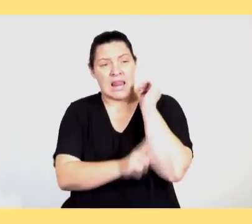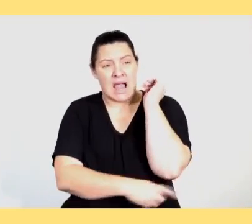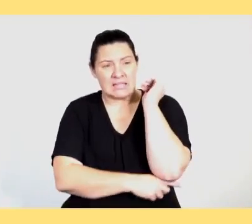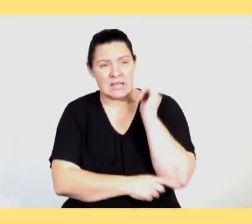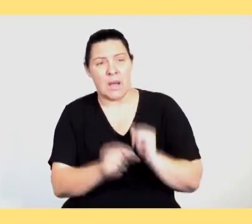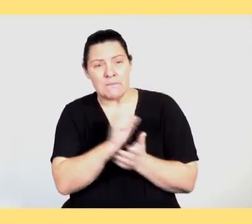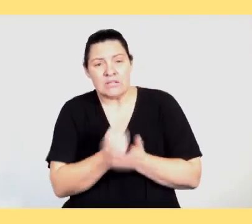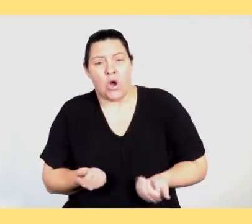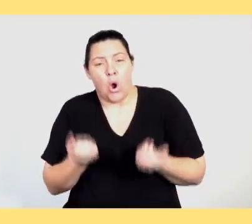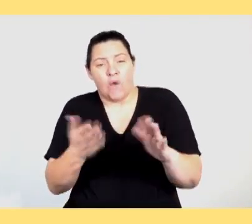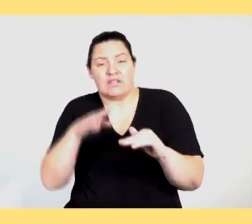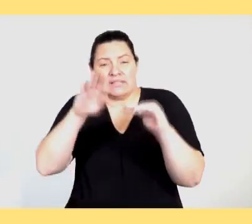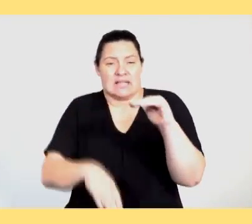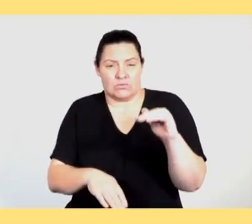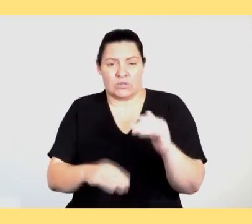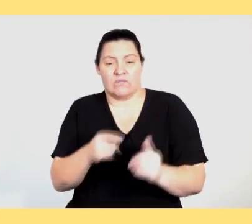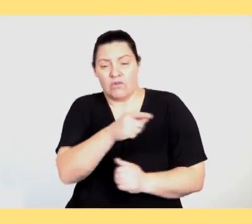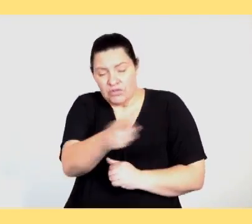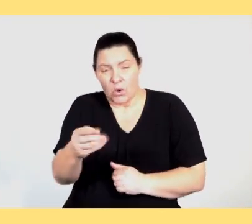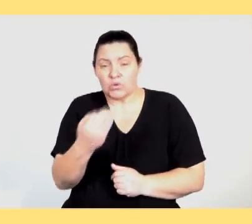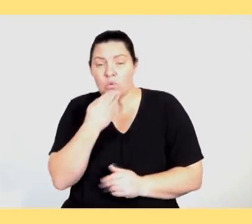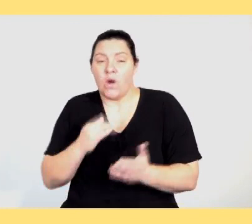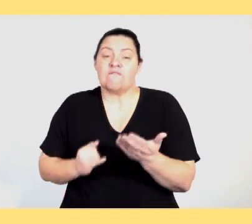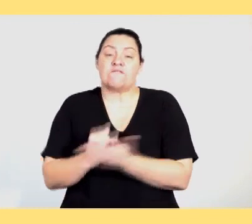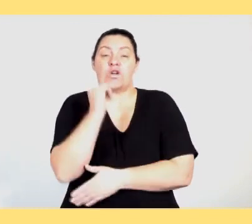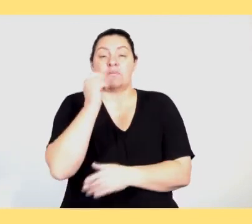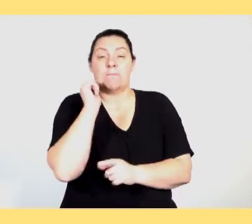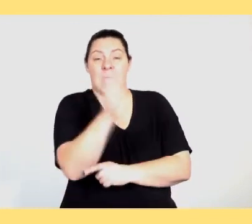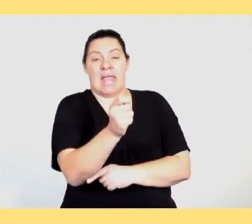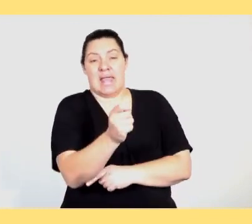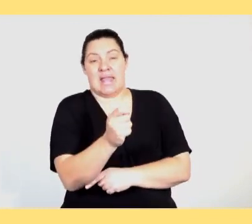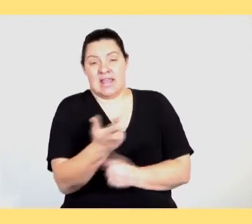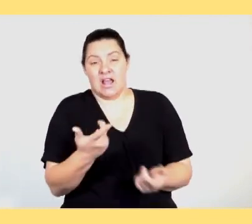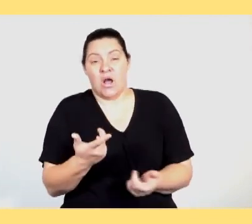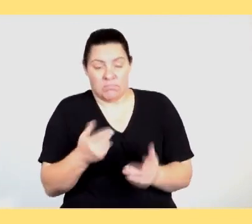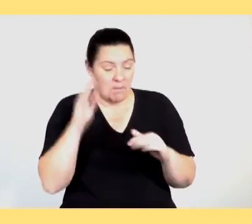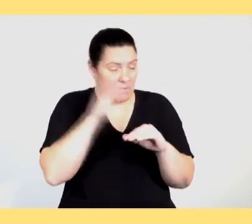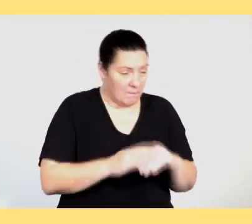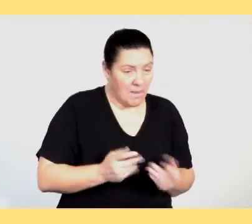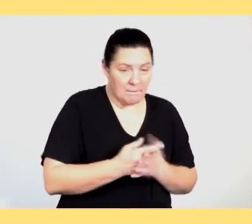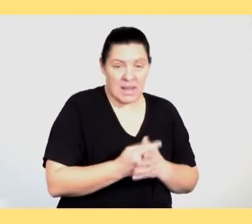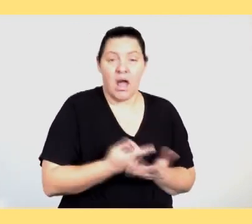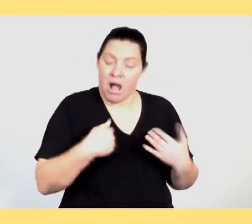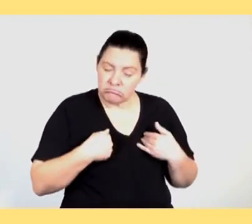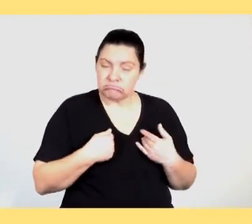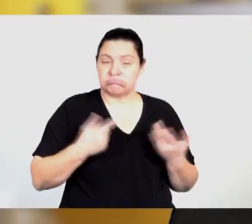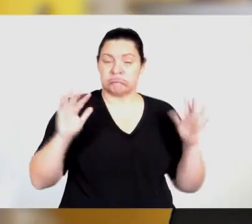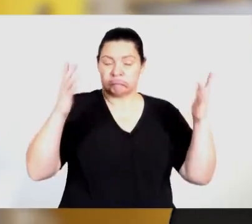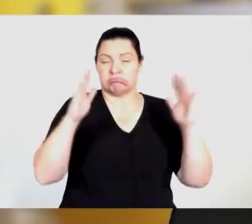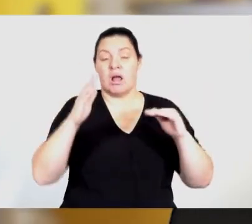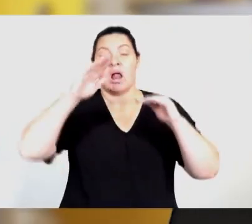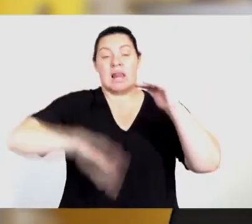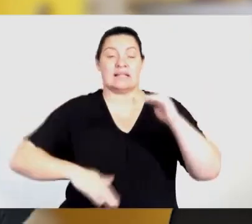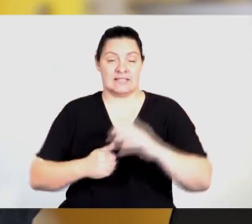is important that we offer discount to debtors for early settlement. That is, if we want our debtors to settle off their